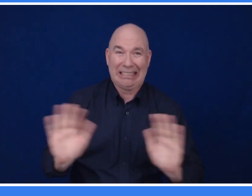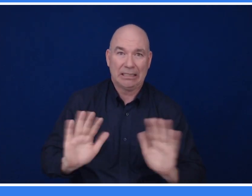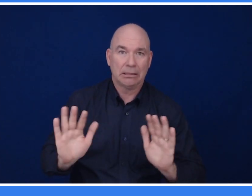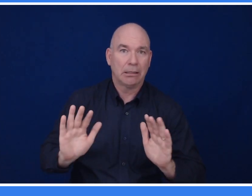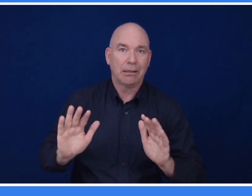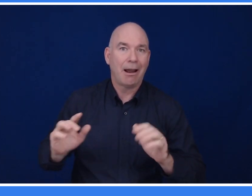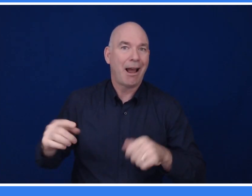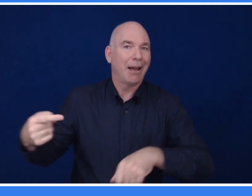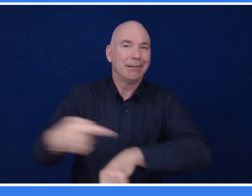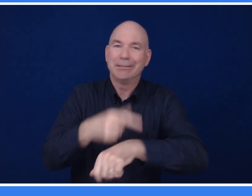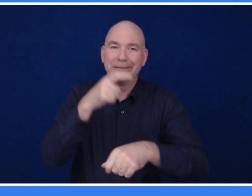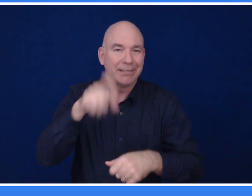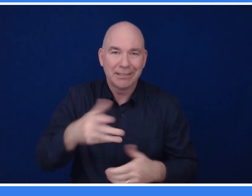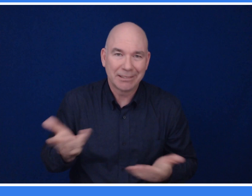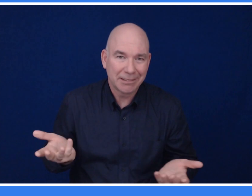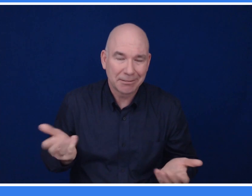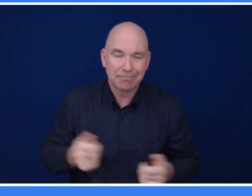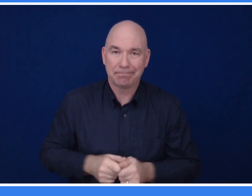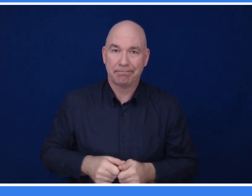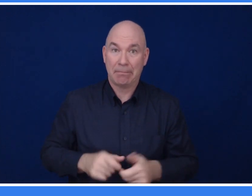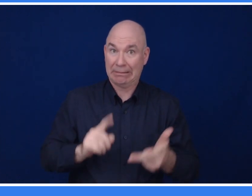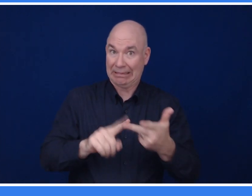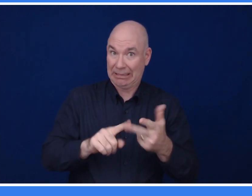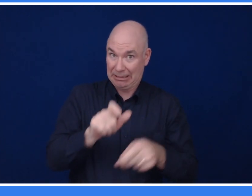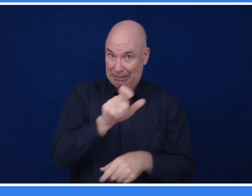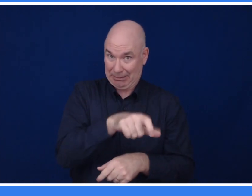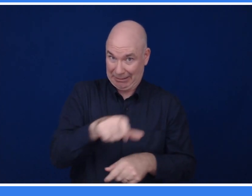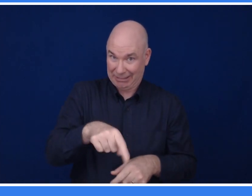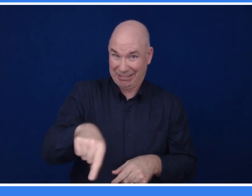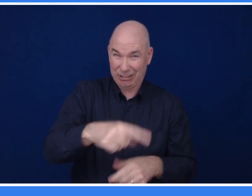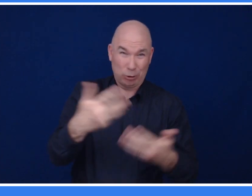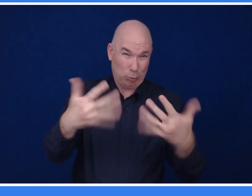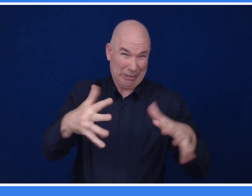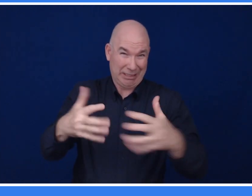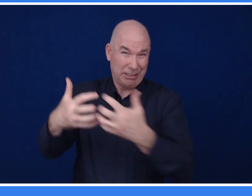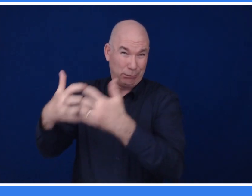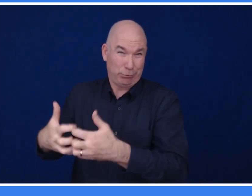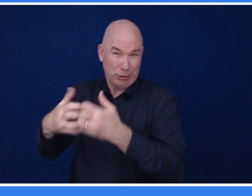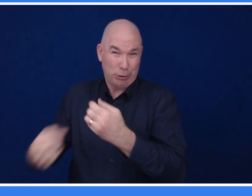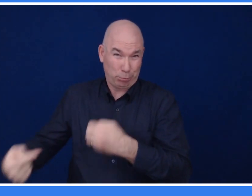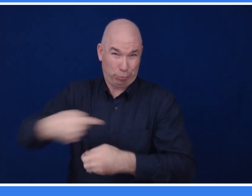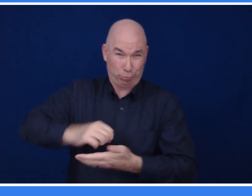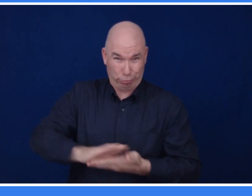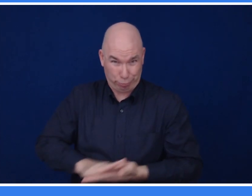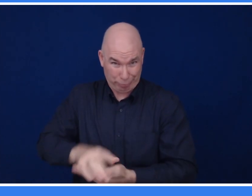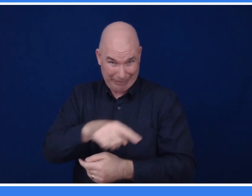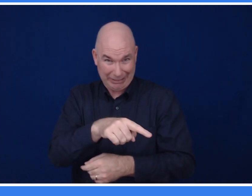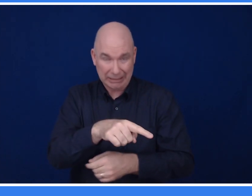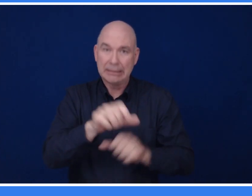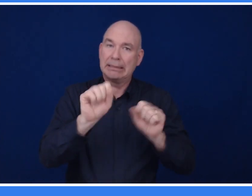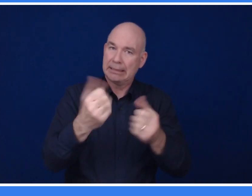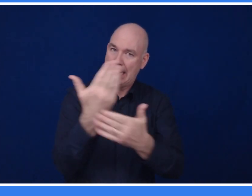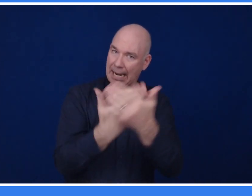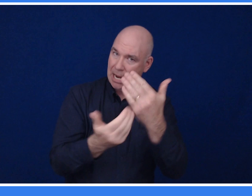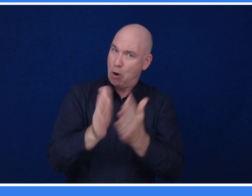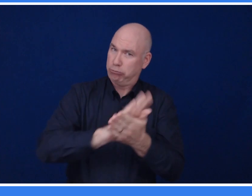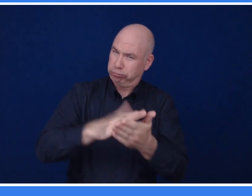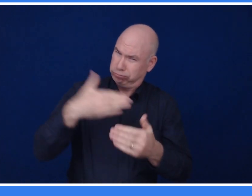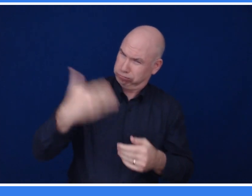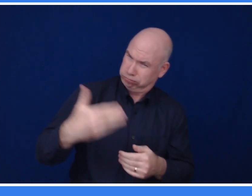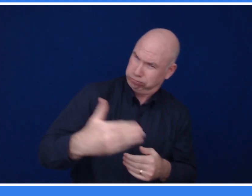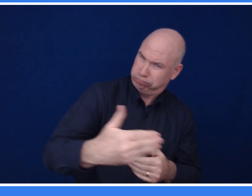clean their hands often to prevent the spread of germs. And they can watch for signs of infection and its complications, like